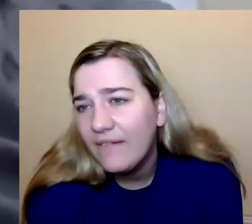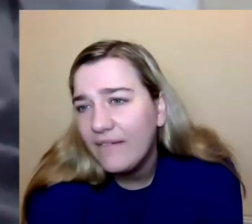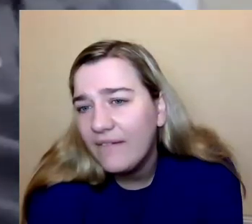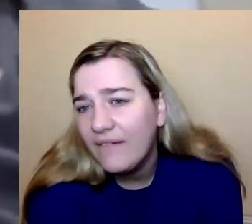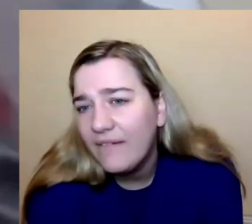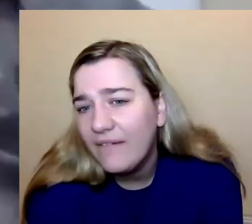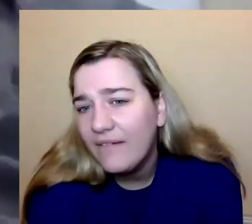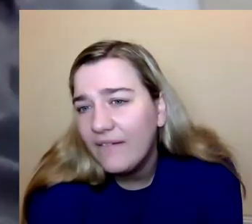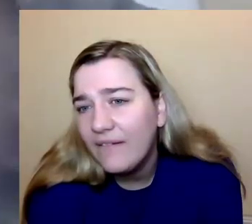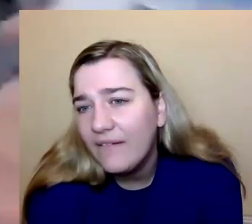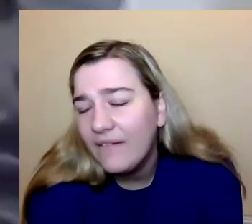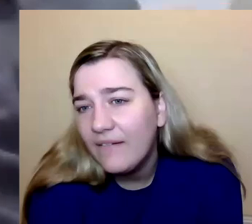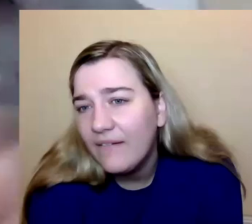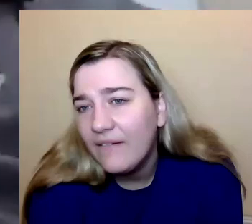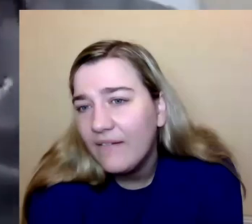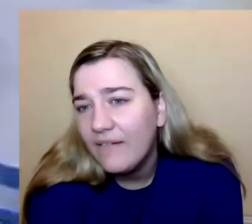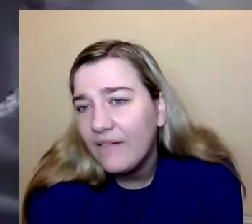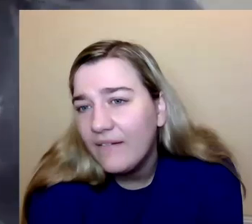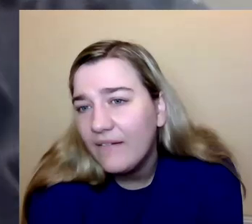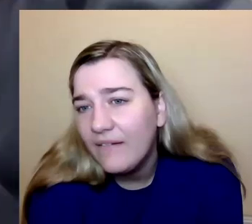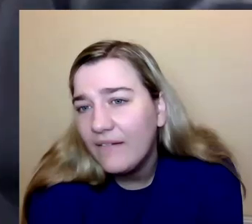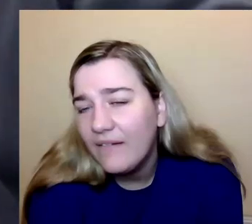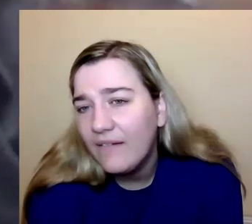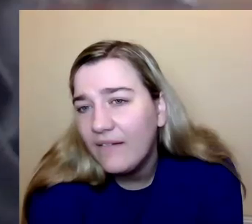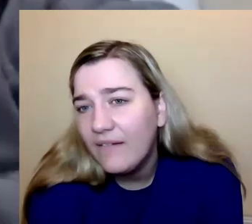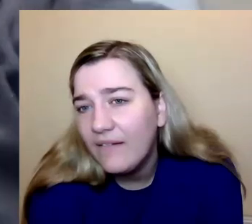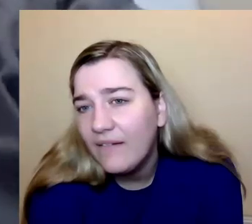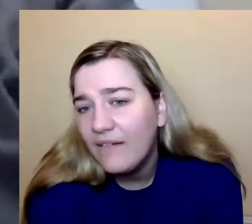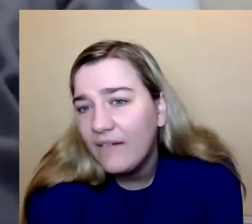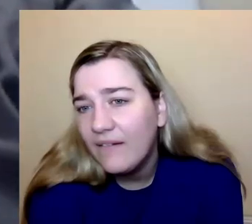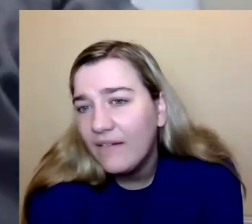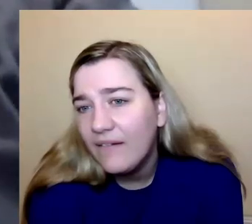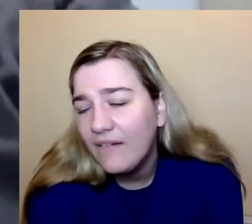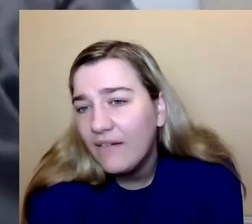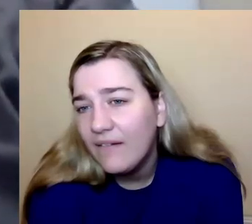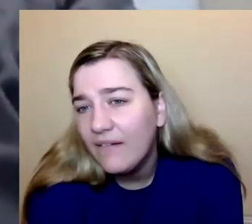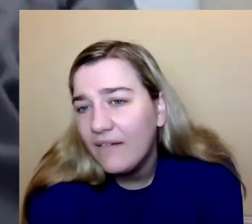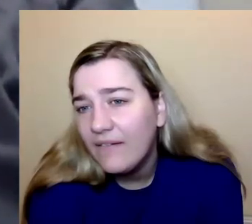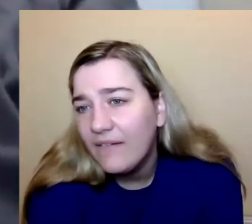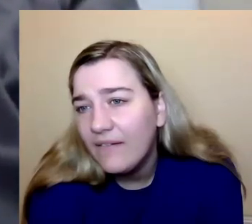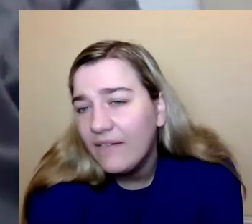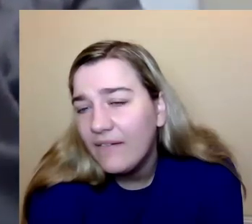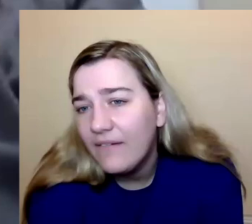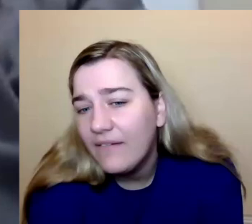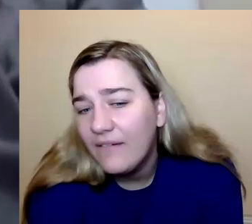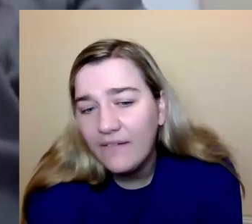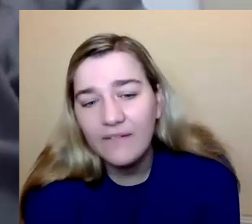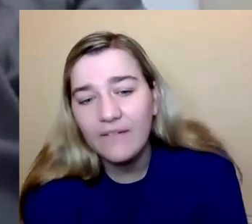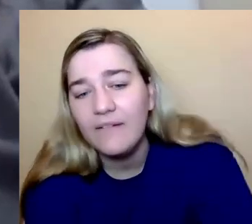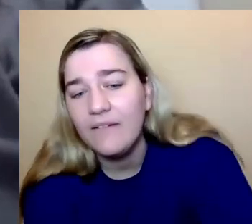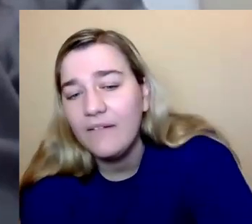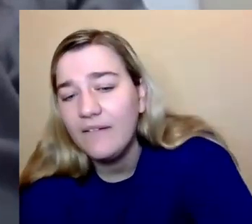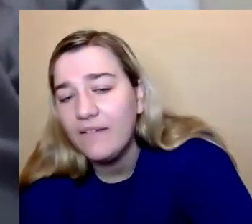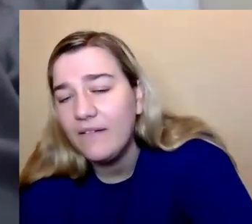Now, go ahead. Well, the paddles were useful to